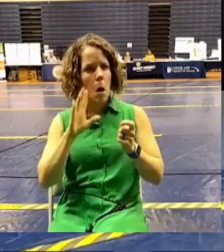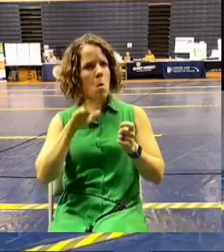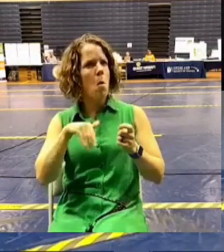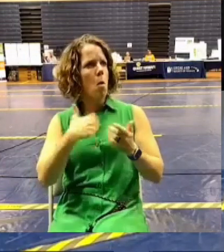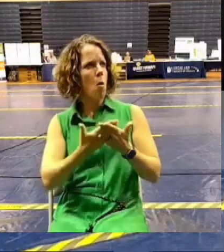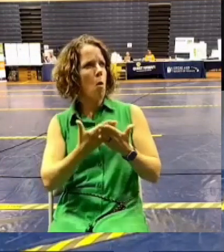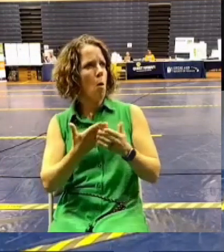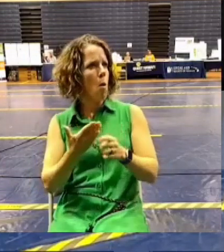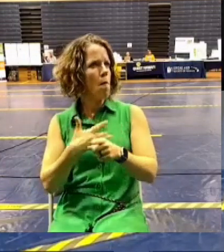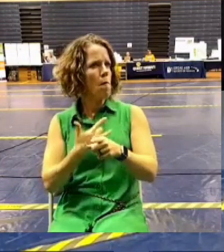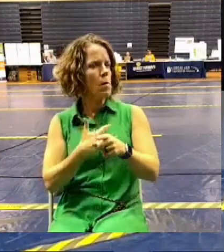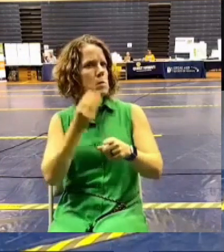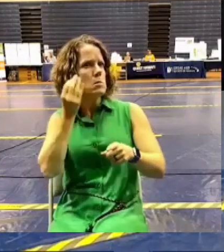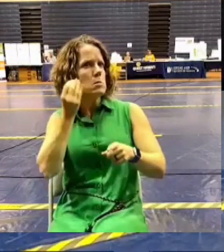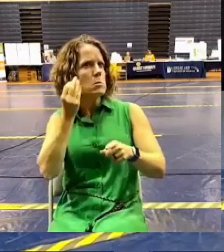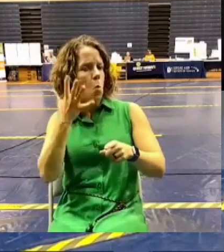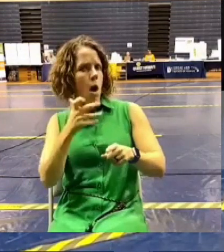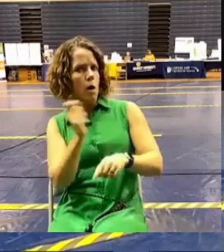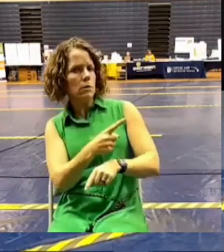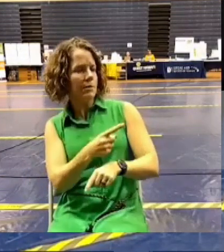Kai.